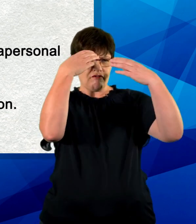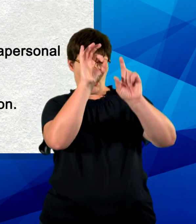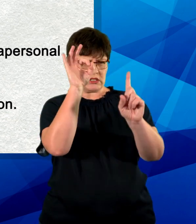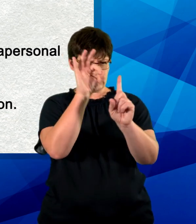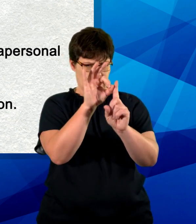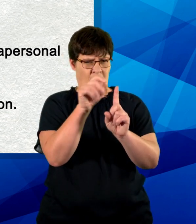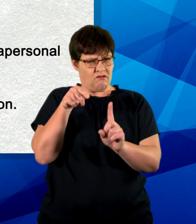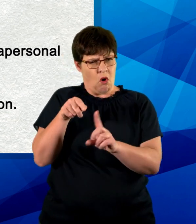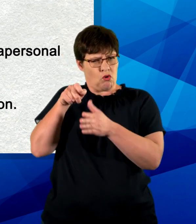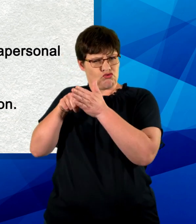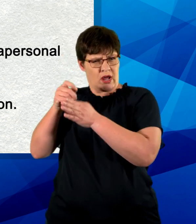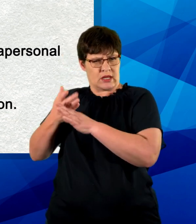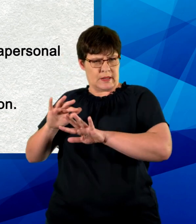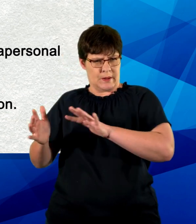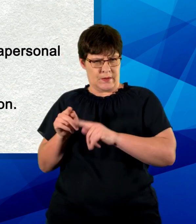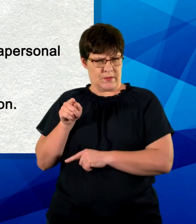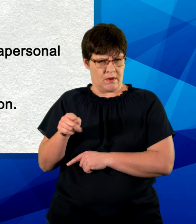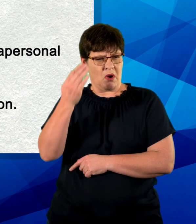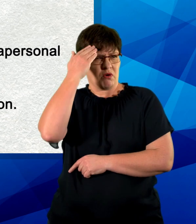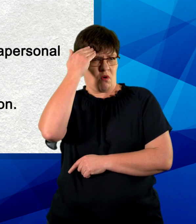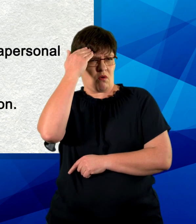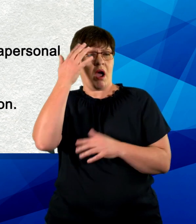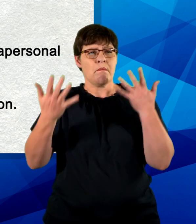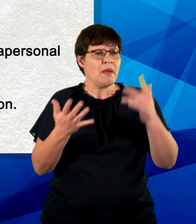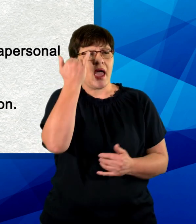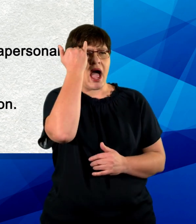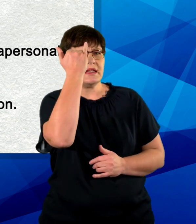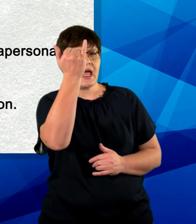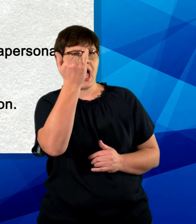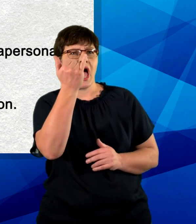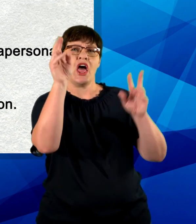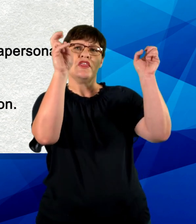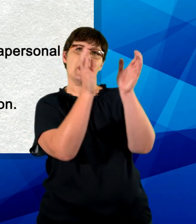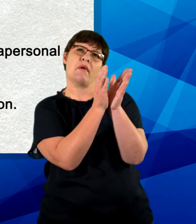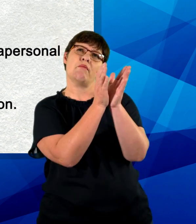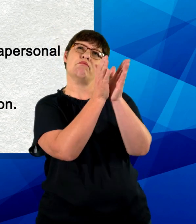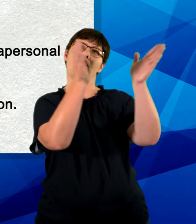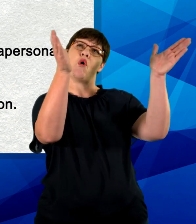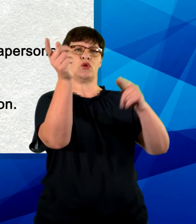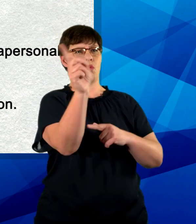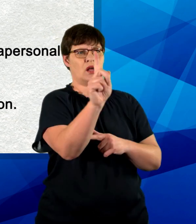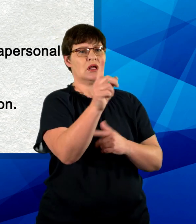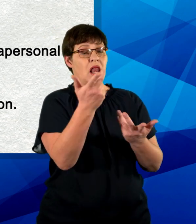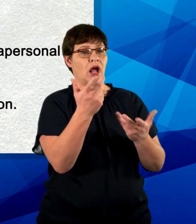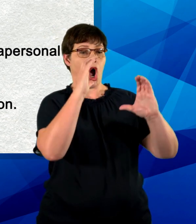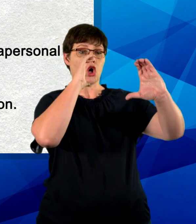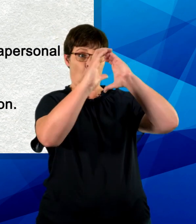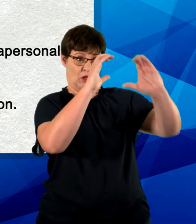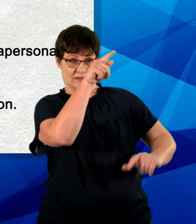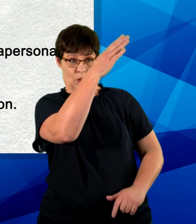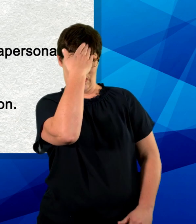your writing task. In this case, you might have an idea of the broader theme of your writing, such as